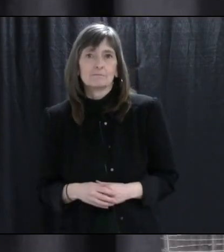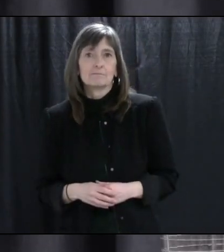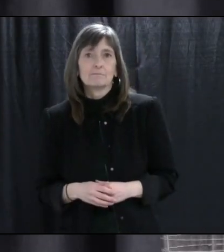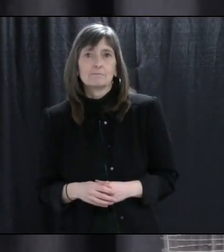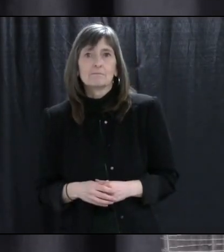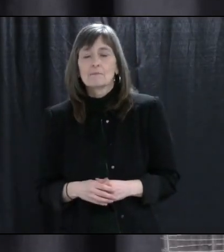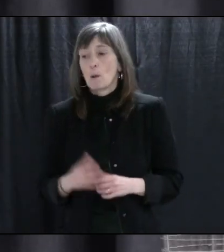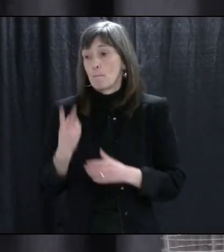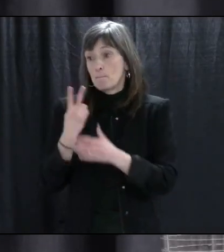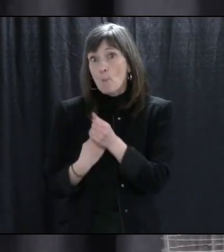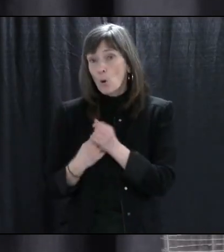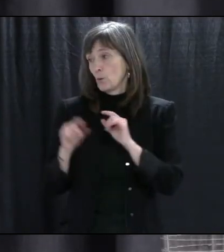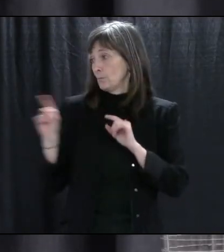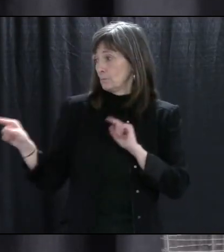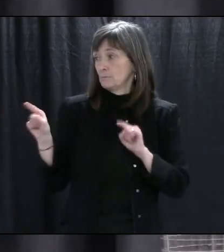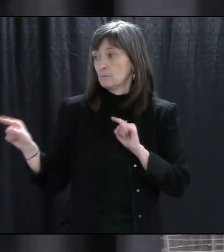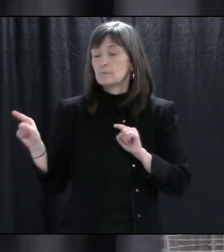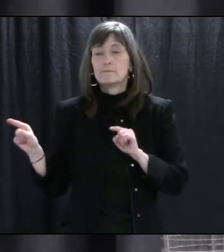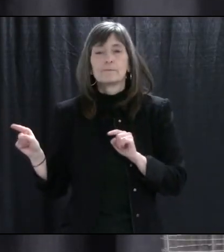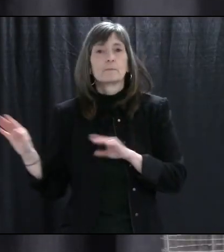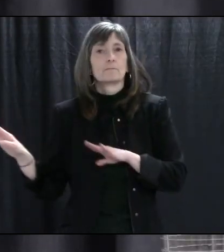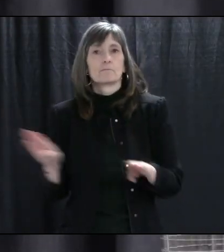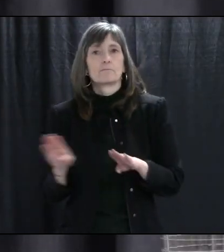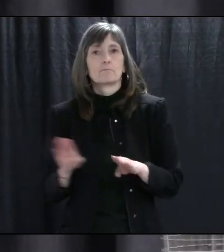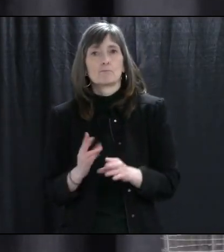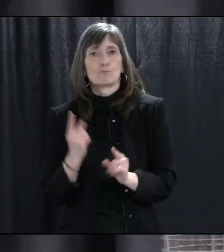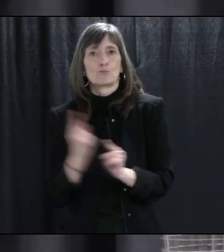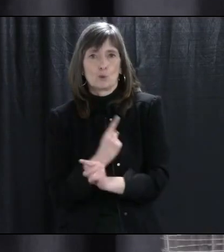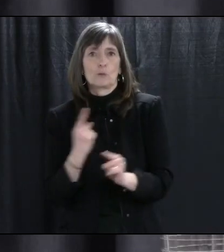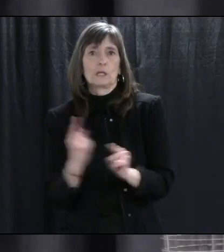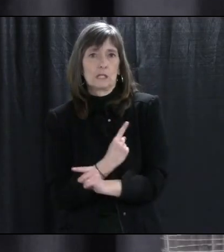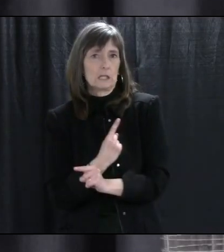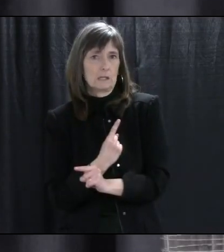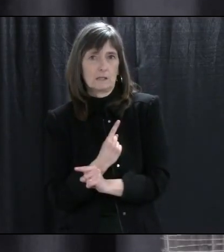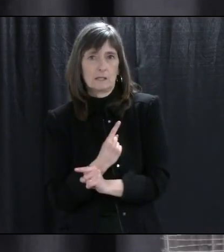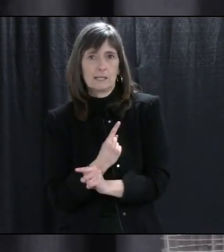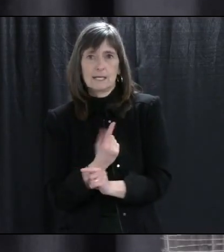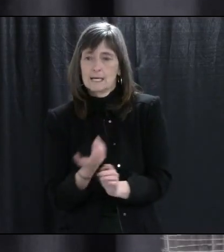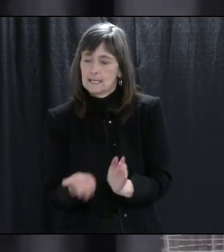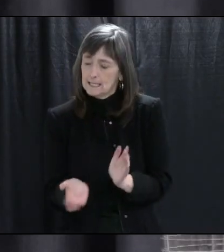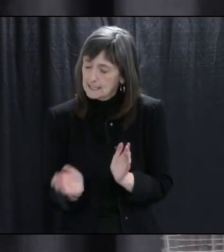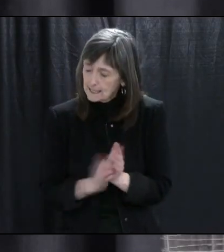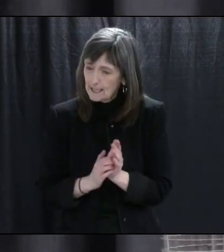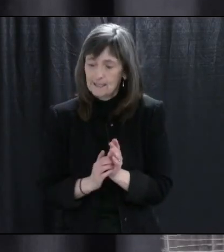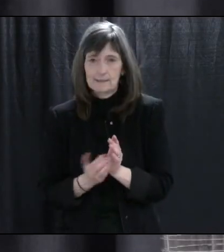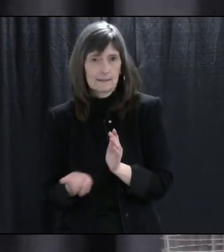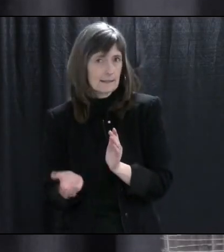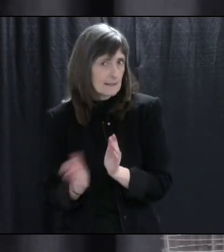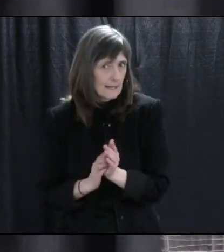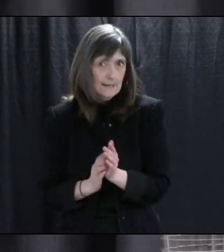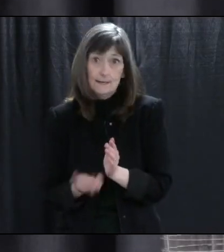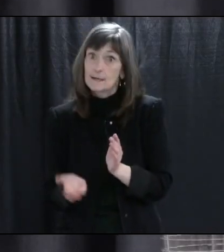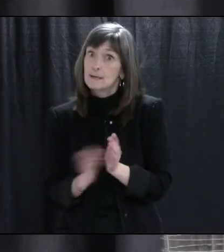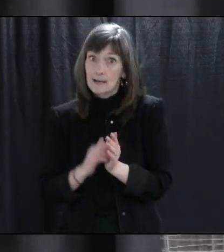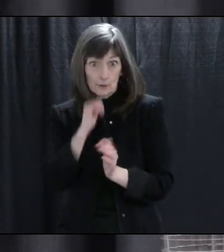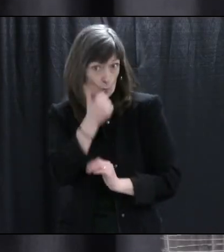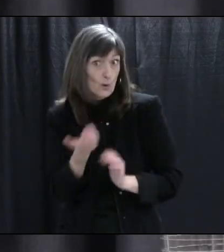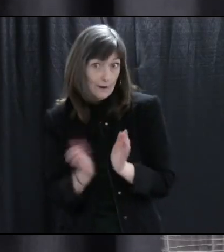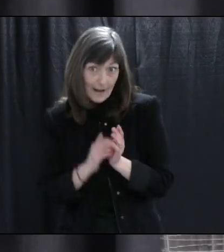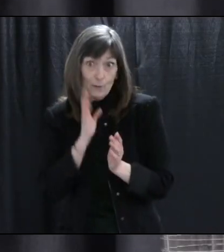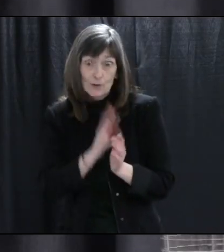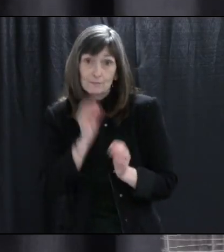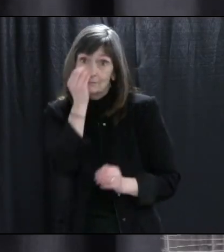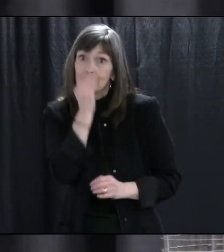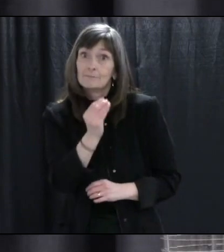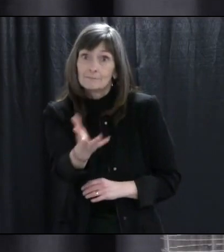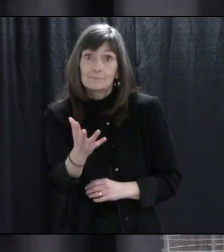to behave accordingly. What we need to do, and I've said it before, we'll say it again, and you'll hear it from me tomorrow, is